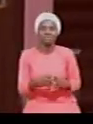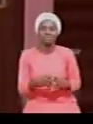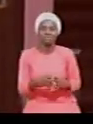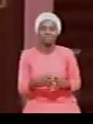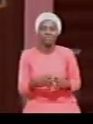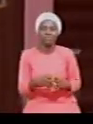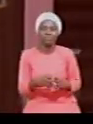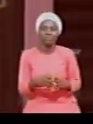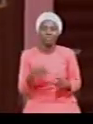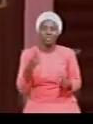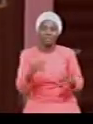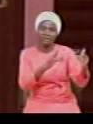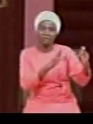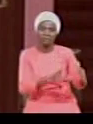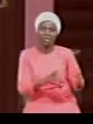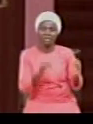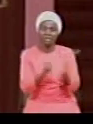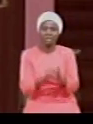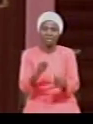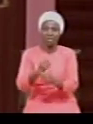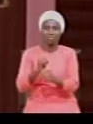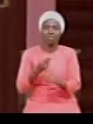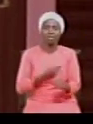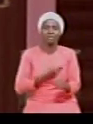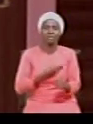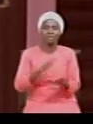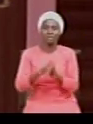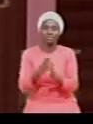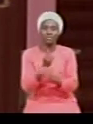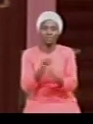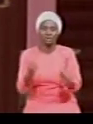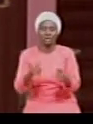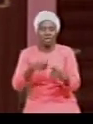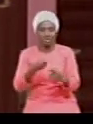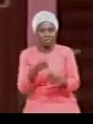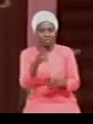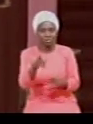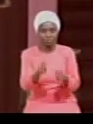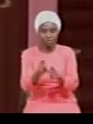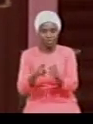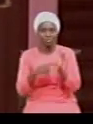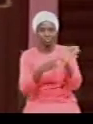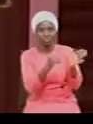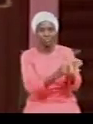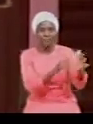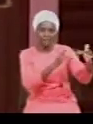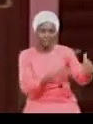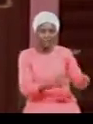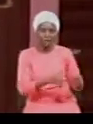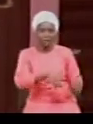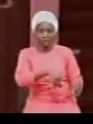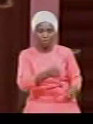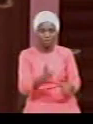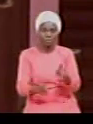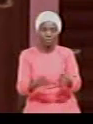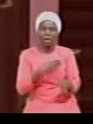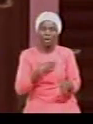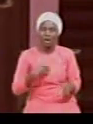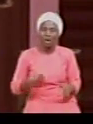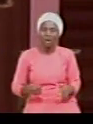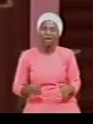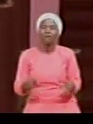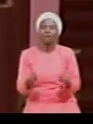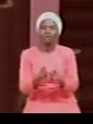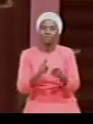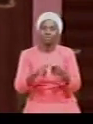you. The mercy that gets us saved. And then you show that mercy to other people. And then to walk